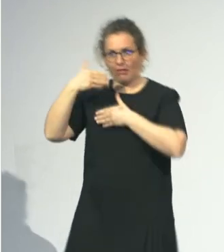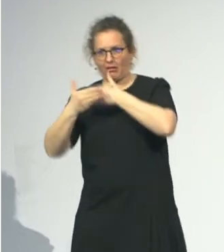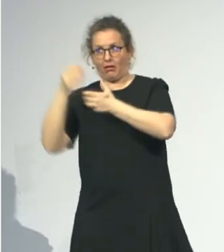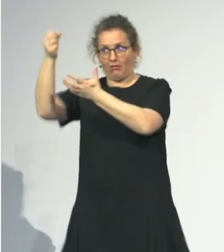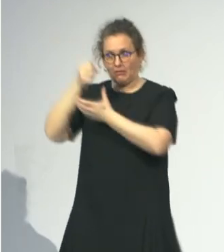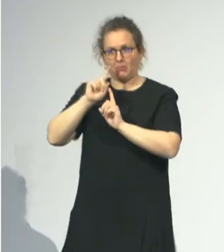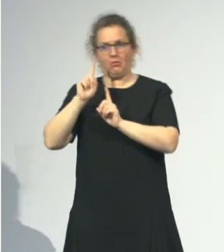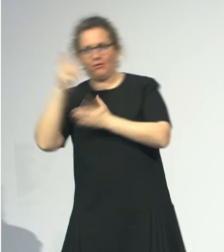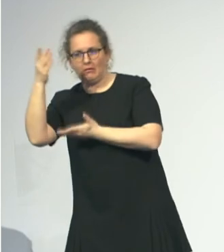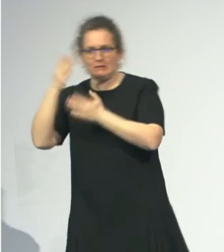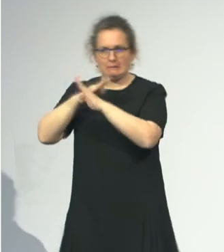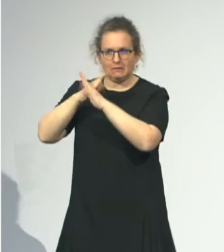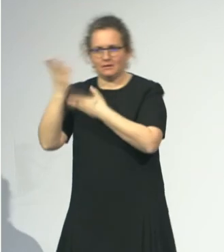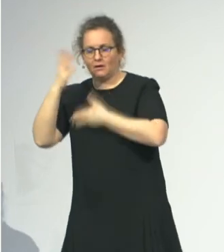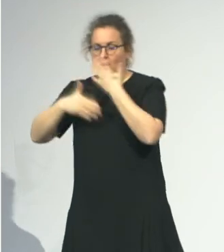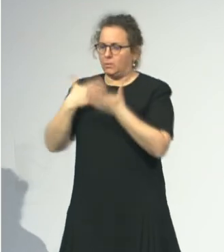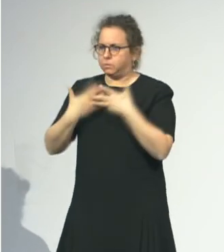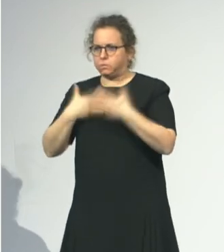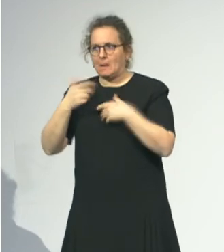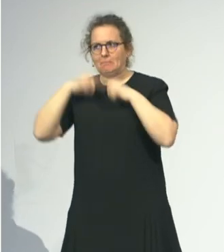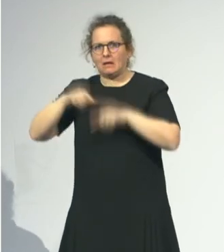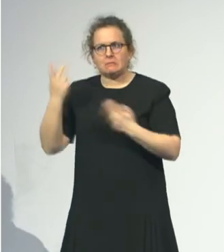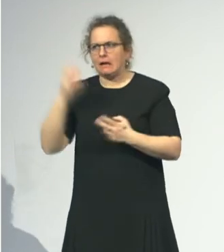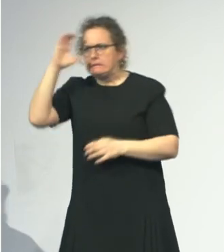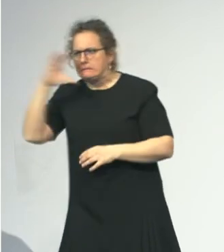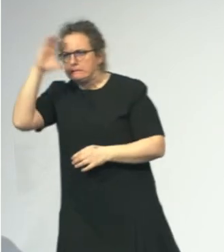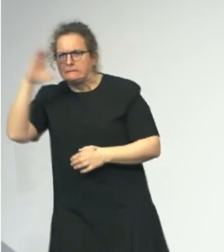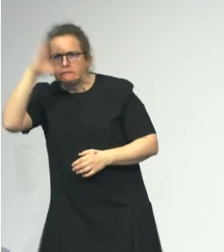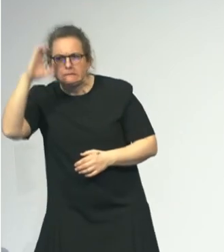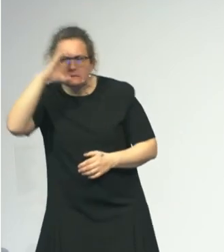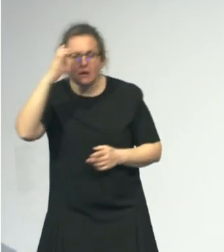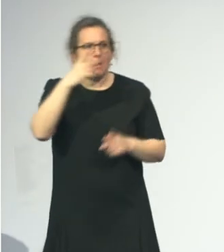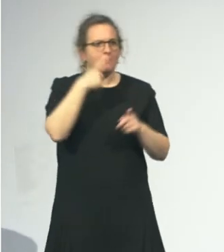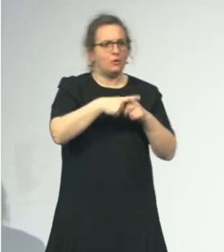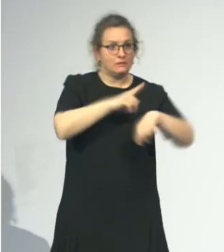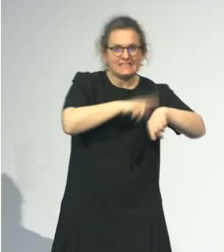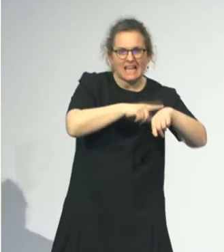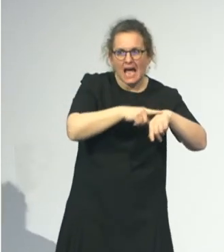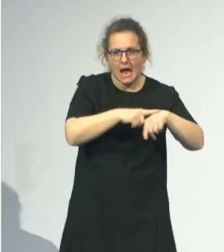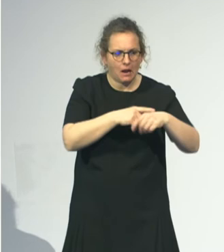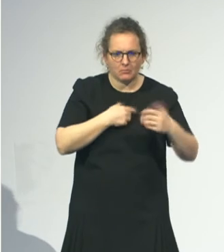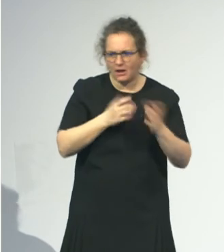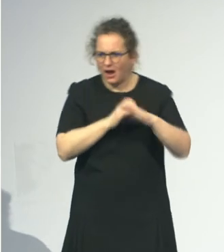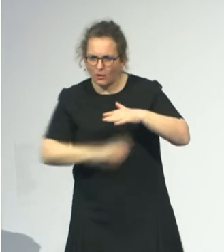we will invest our time and our resources. And why